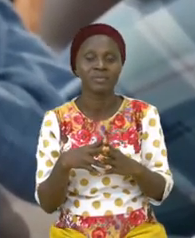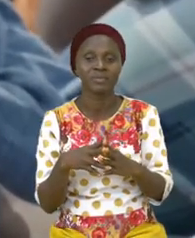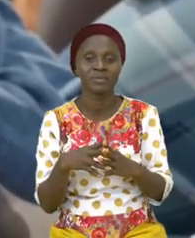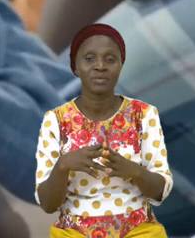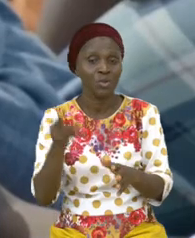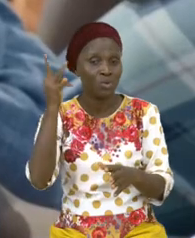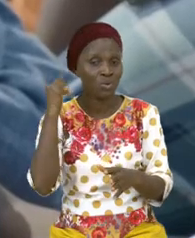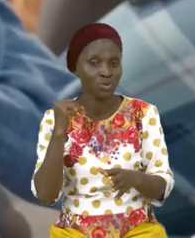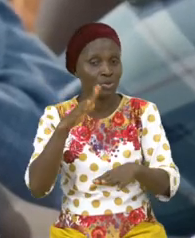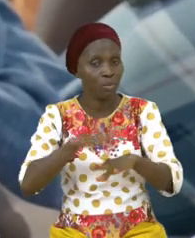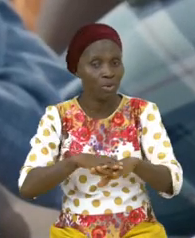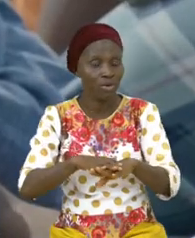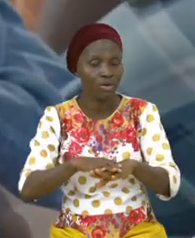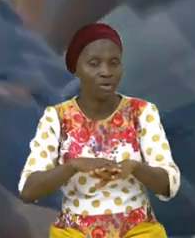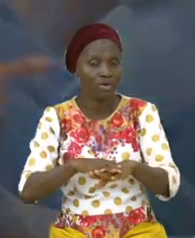was